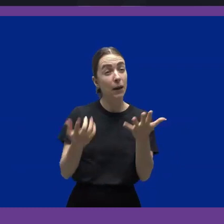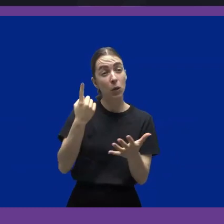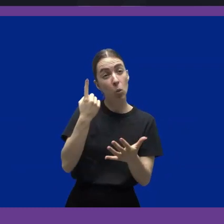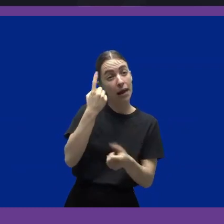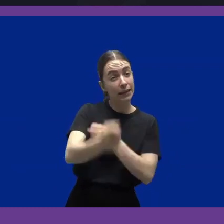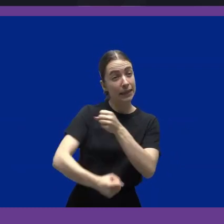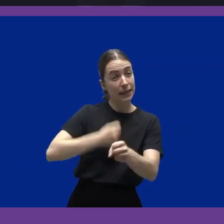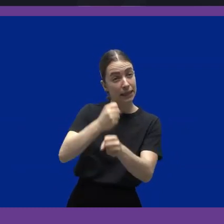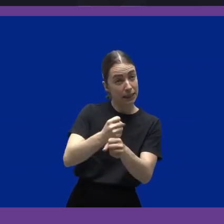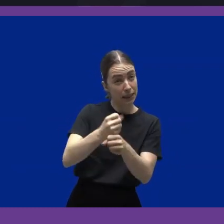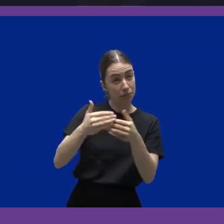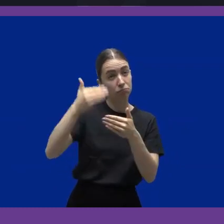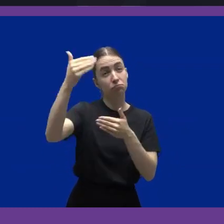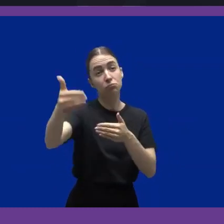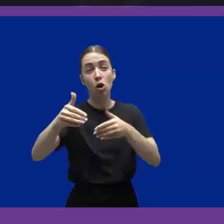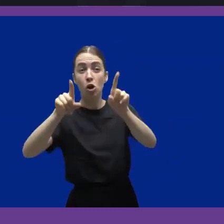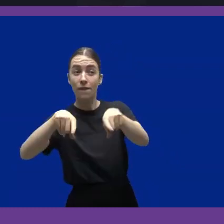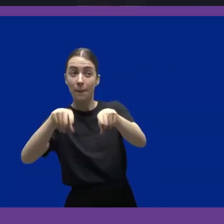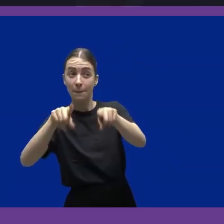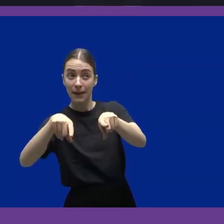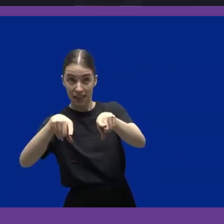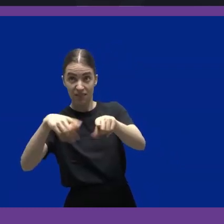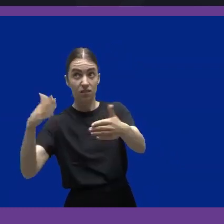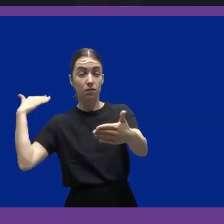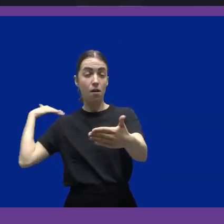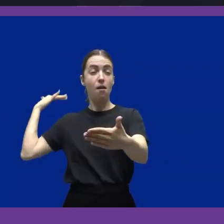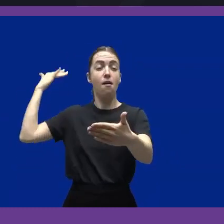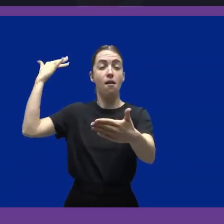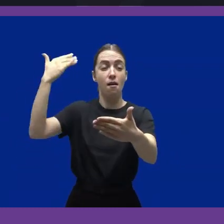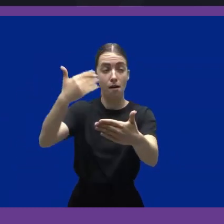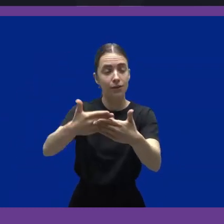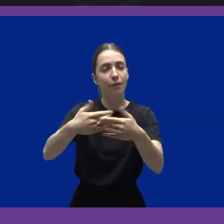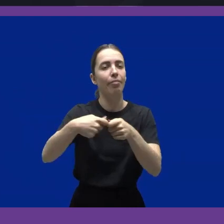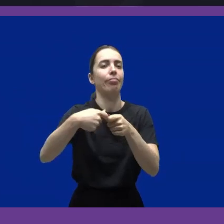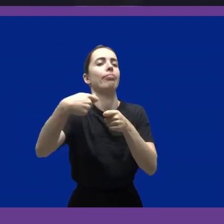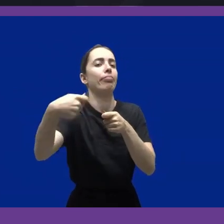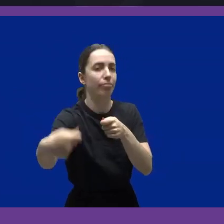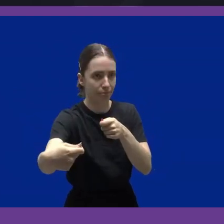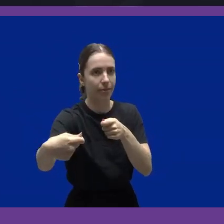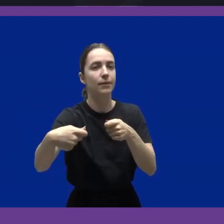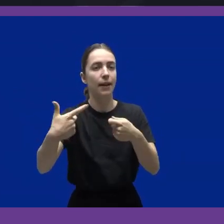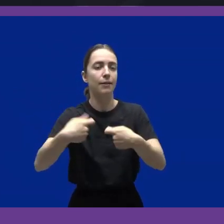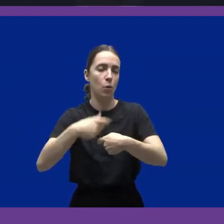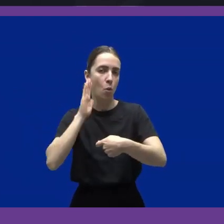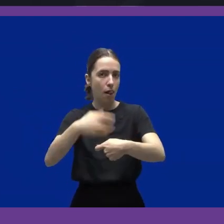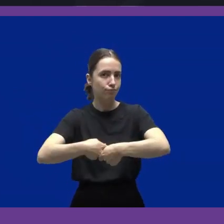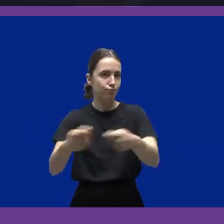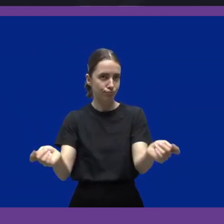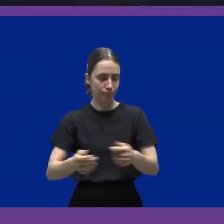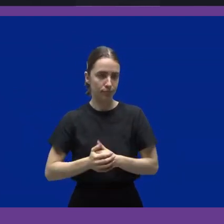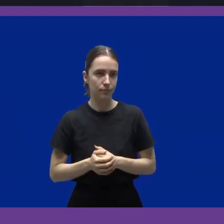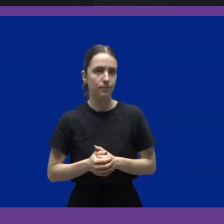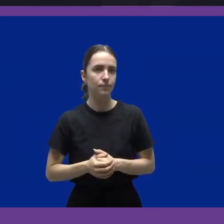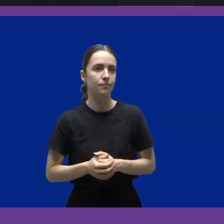standard is being developed by Sensele JTC 11, where Jesus Hernández Galán from Fundación 11, and who is the